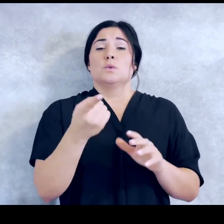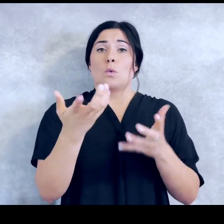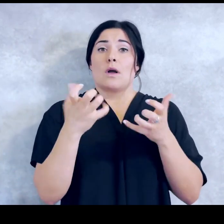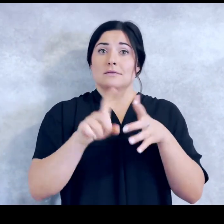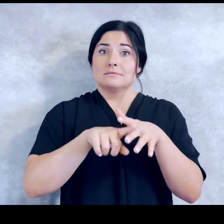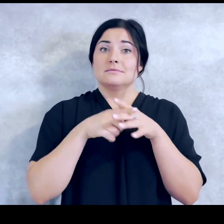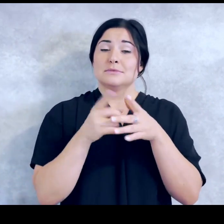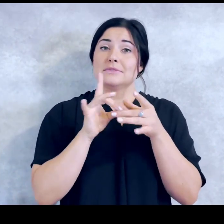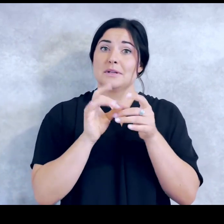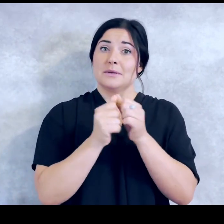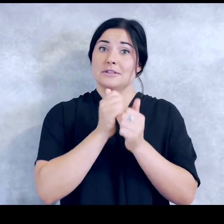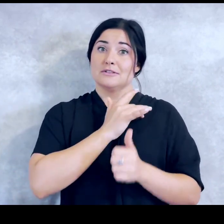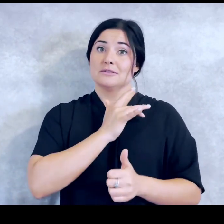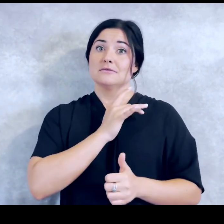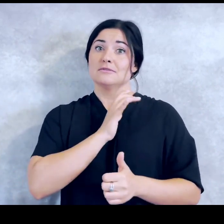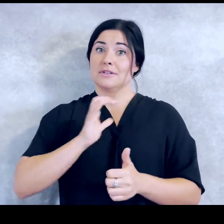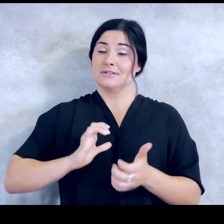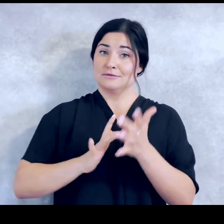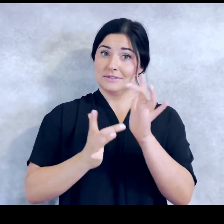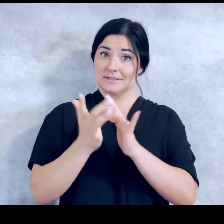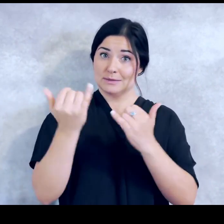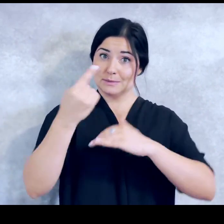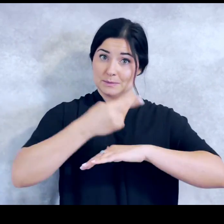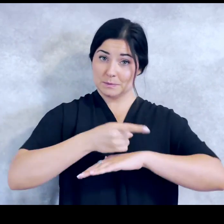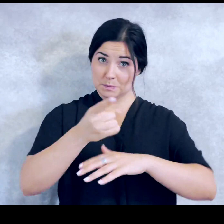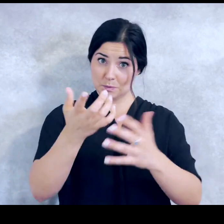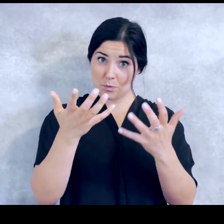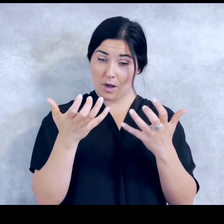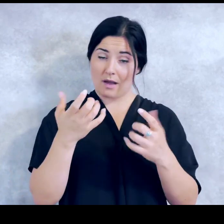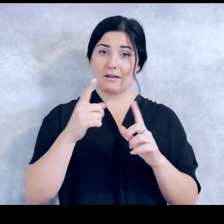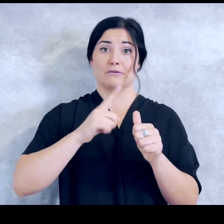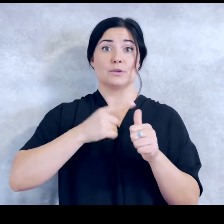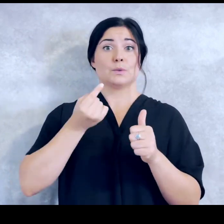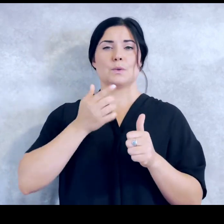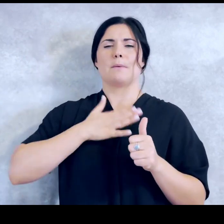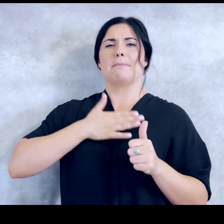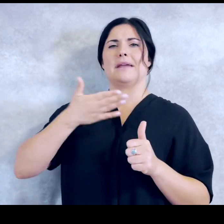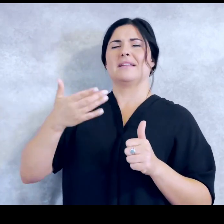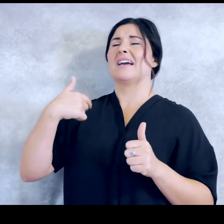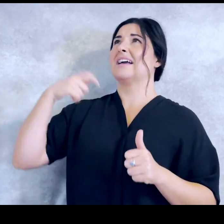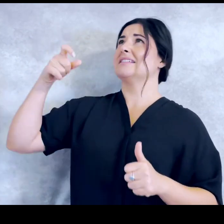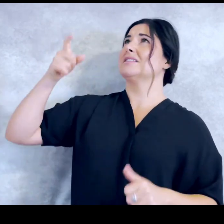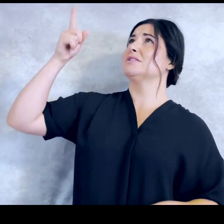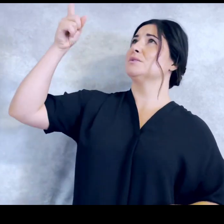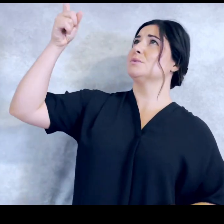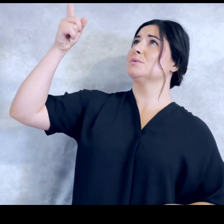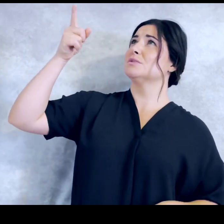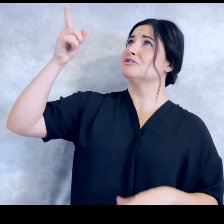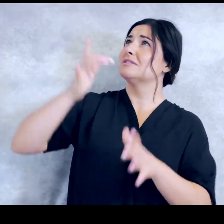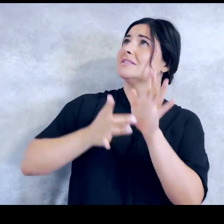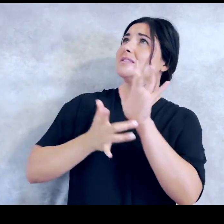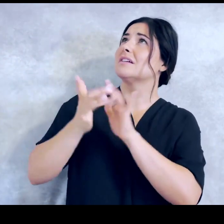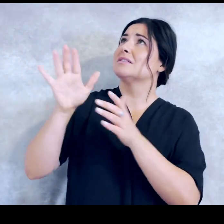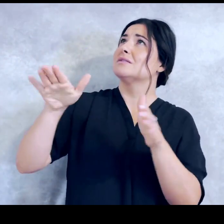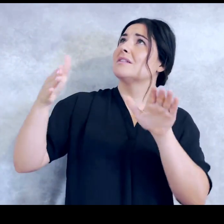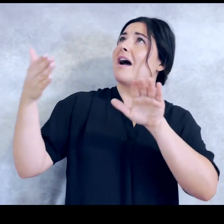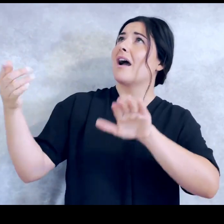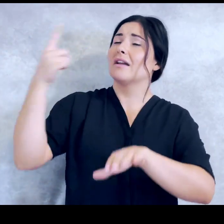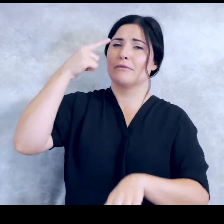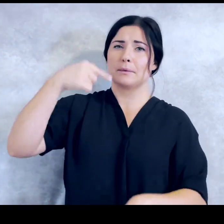And if you need to begin that relationship with Jesus today, it starts by just admitting that you need him and believing that he died for